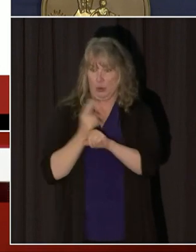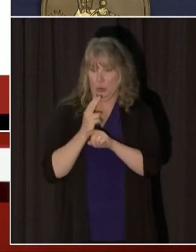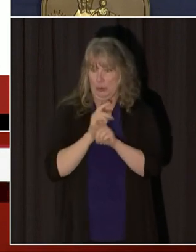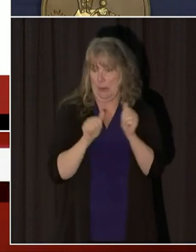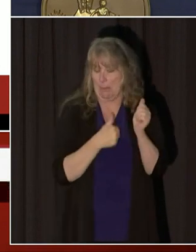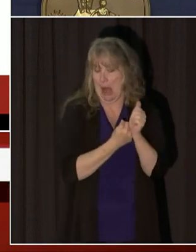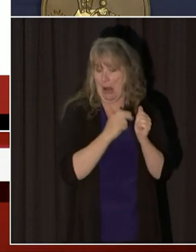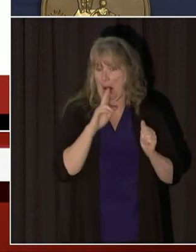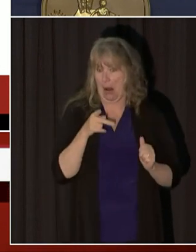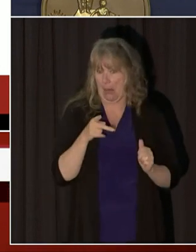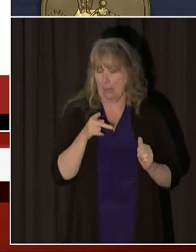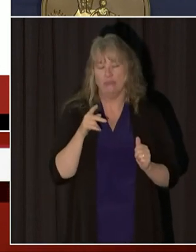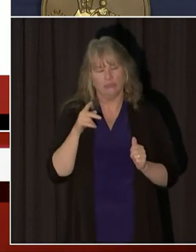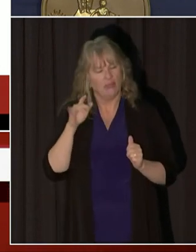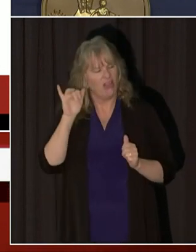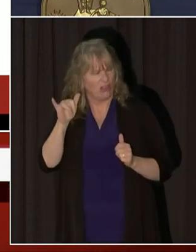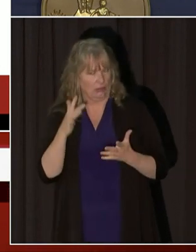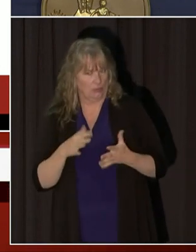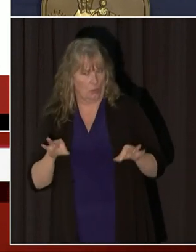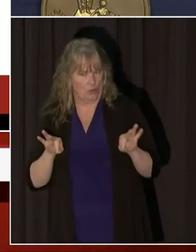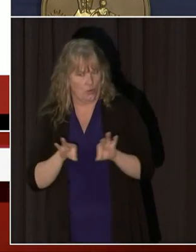which is very important.